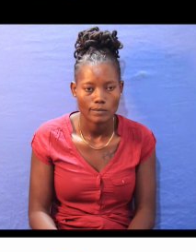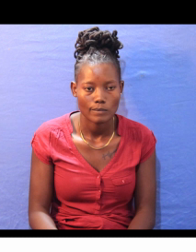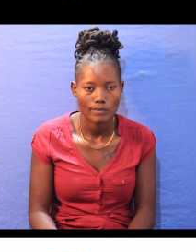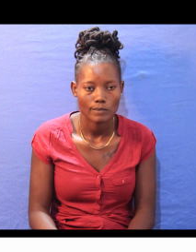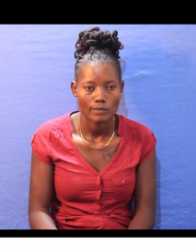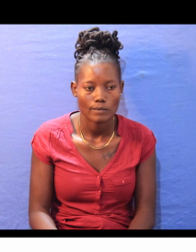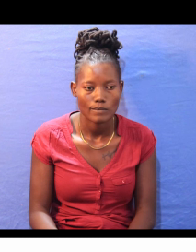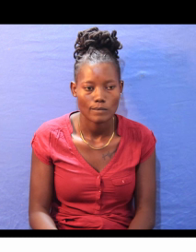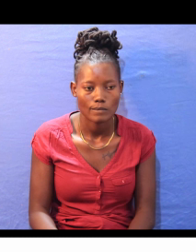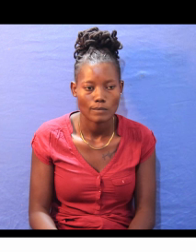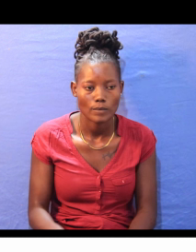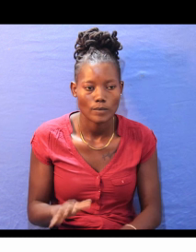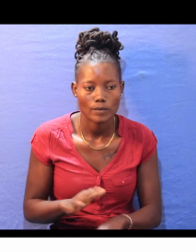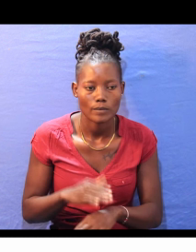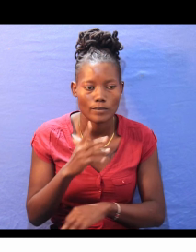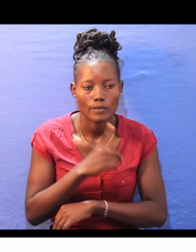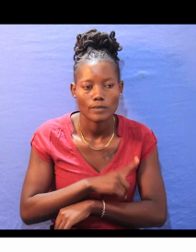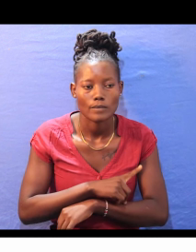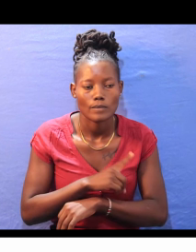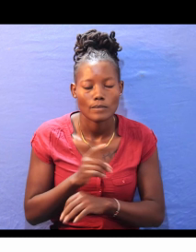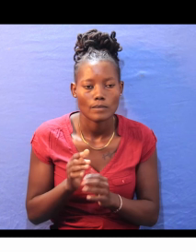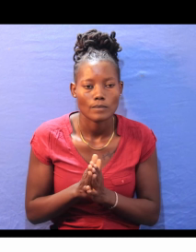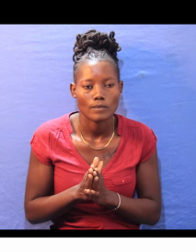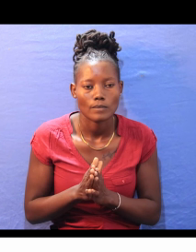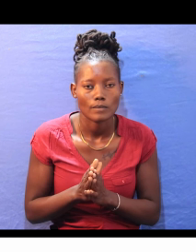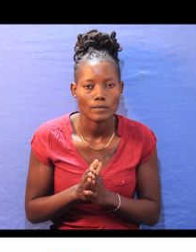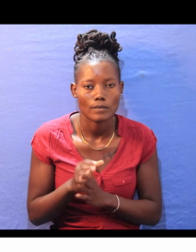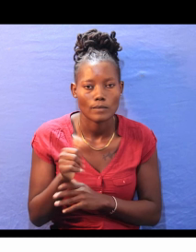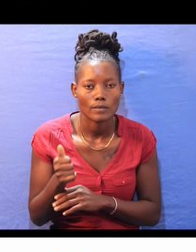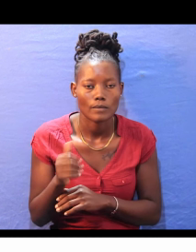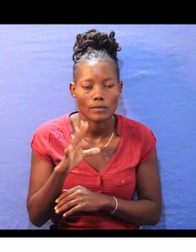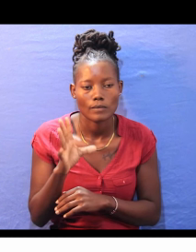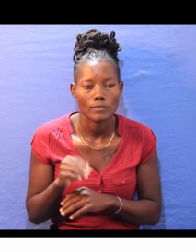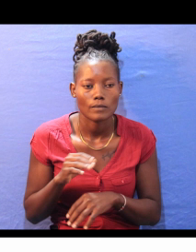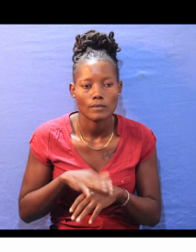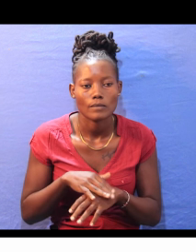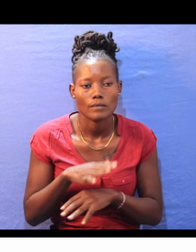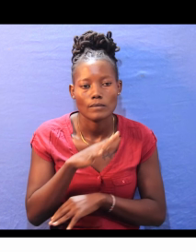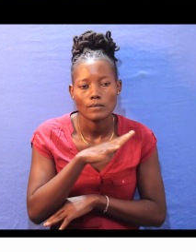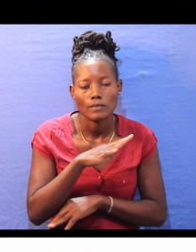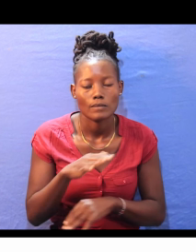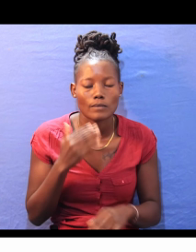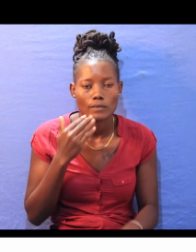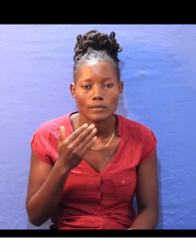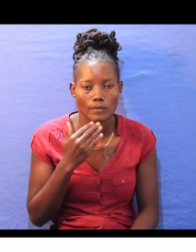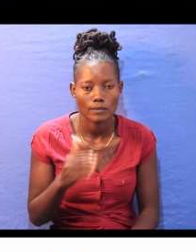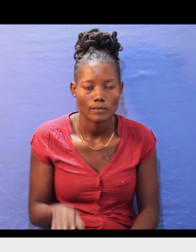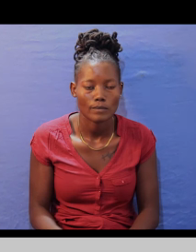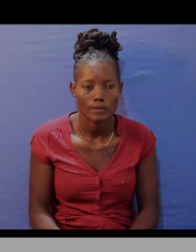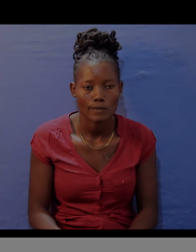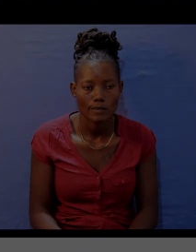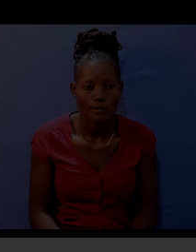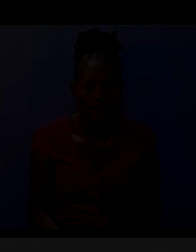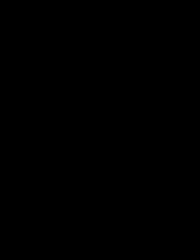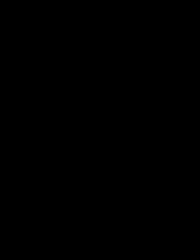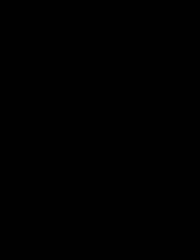Guys, have a good day, and for those in Africa, have a good afternoon. Thank you. Thank you very much, everybody. Have a great